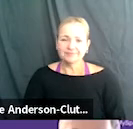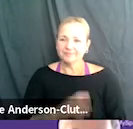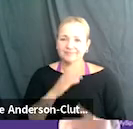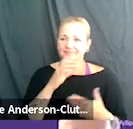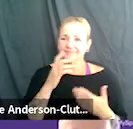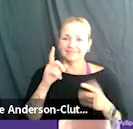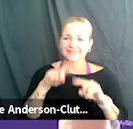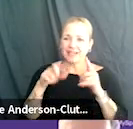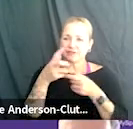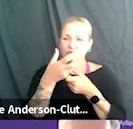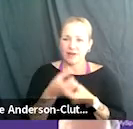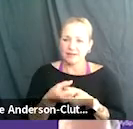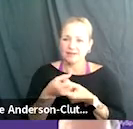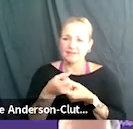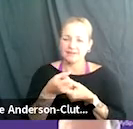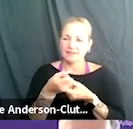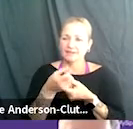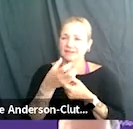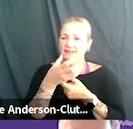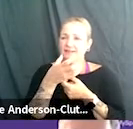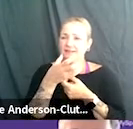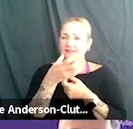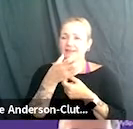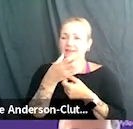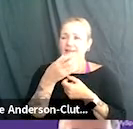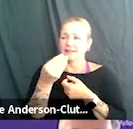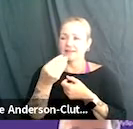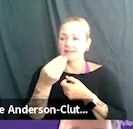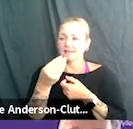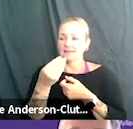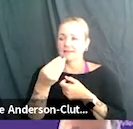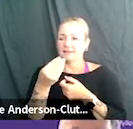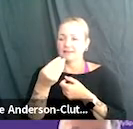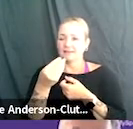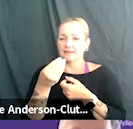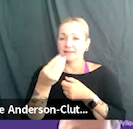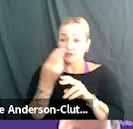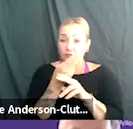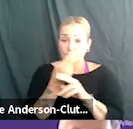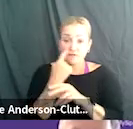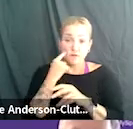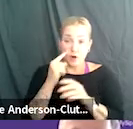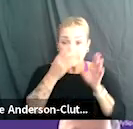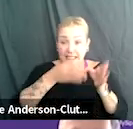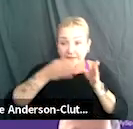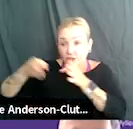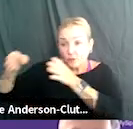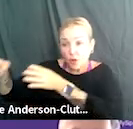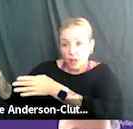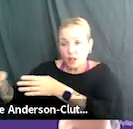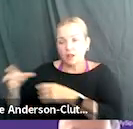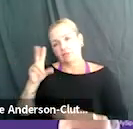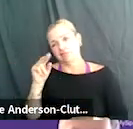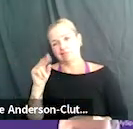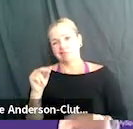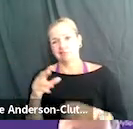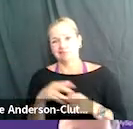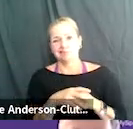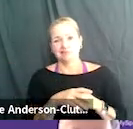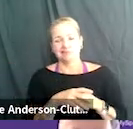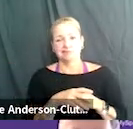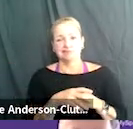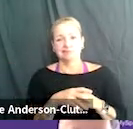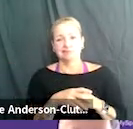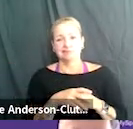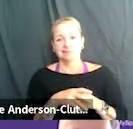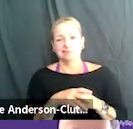always replication, and I don't think it would apply to individuals necessarily, so I don't think so. I think the other reality is for most functional imaging, people